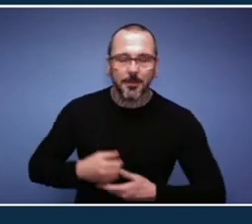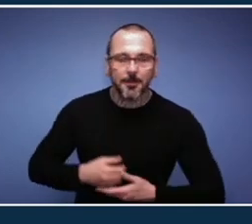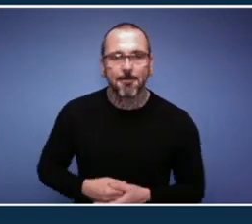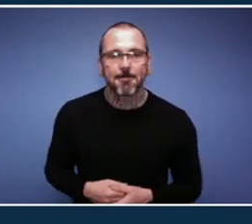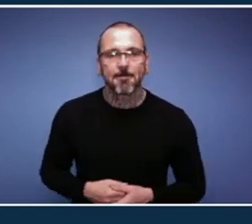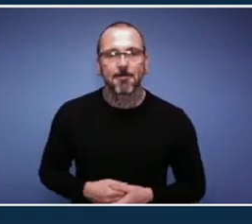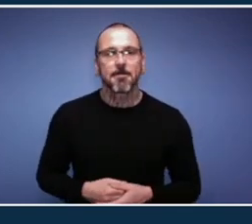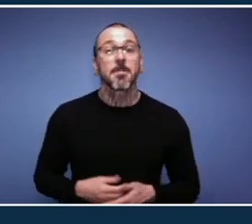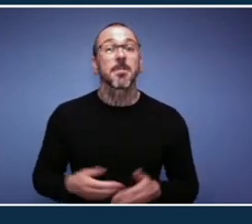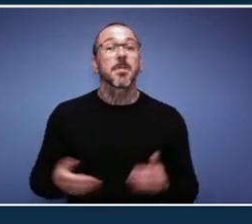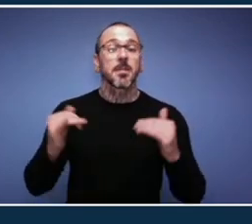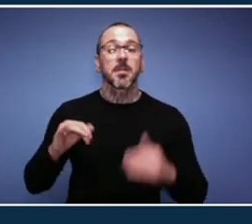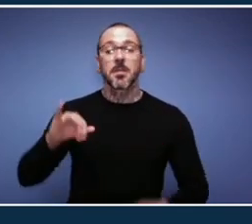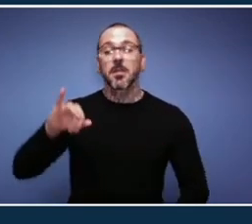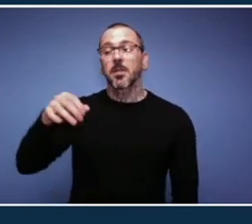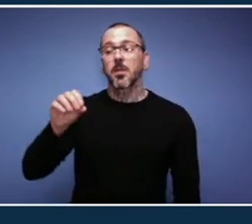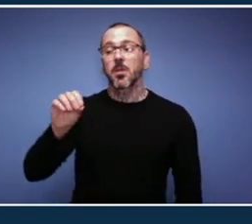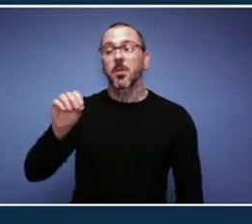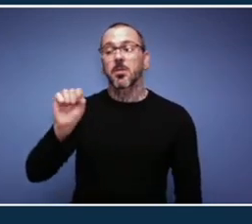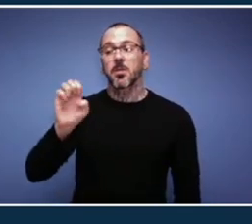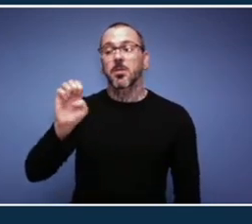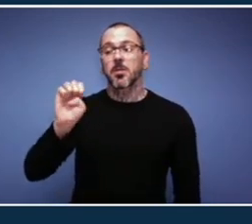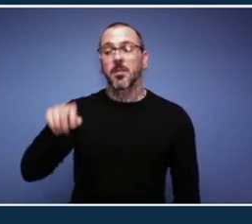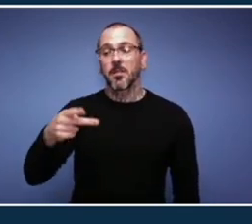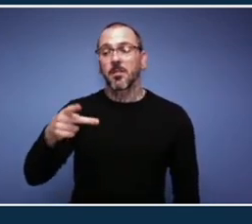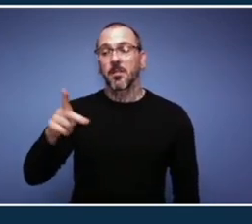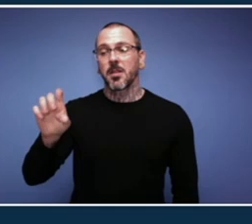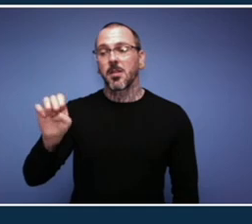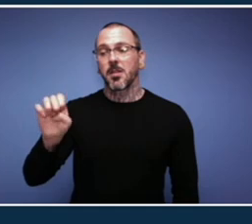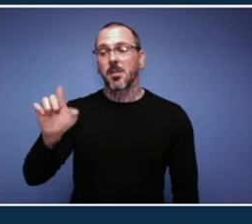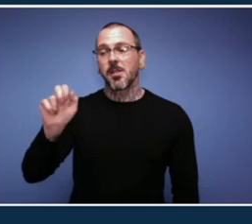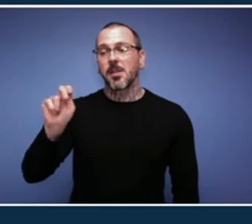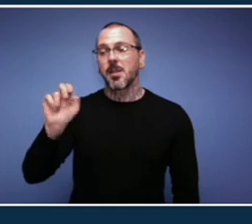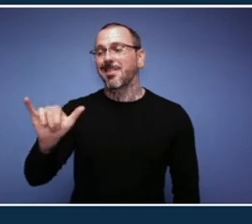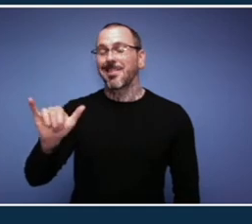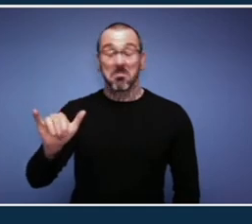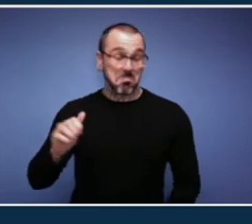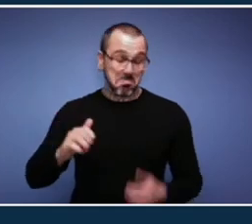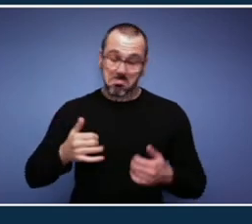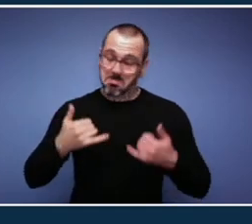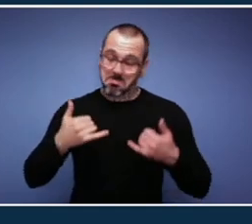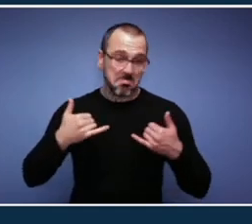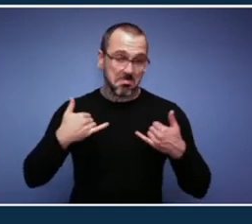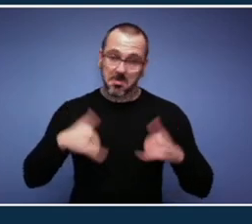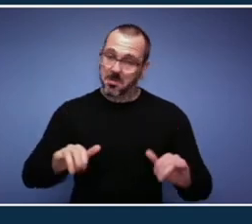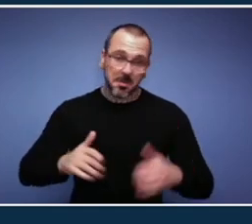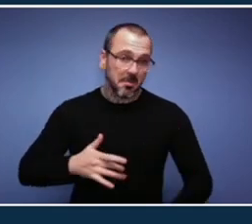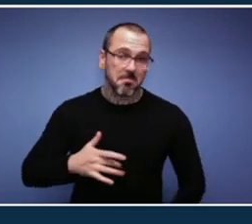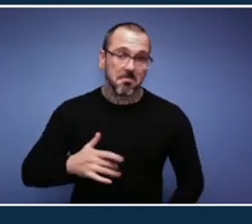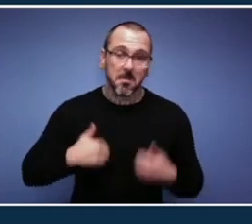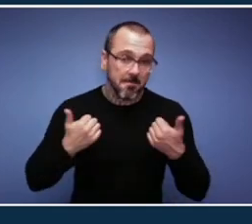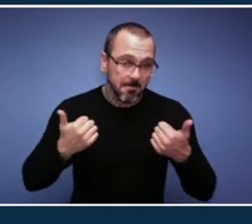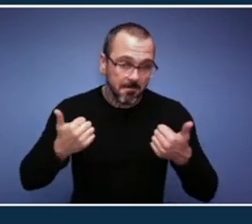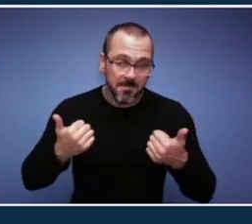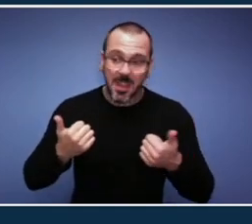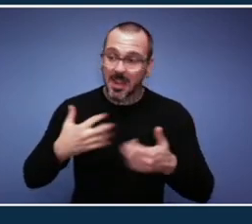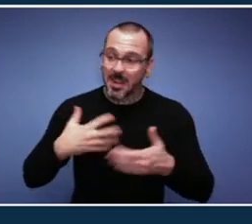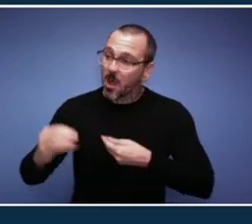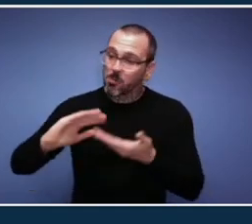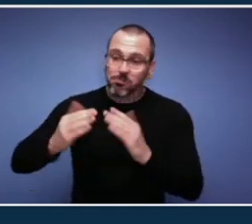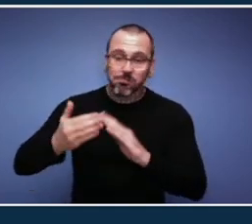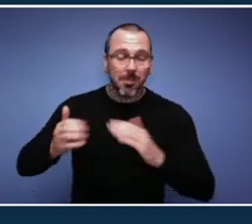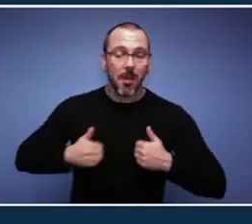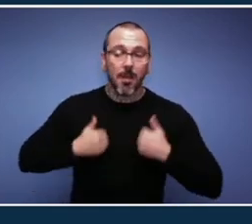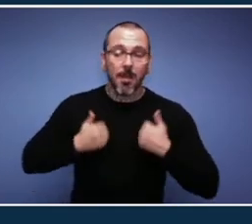is still with us and living very well in the community. Without these three individuals,